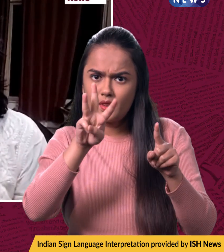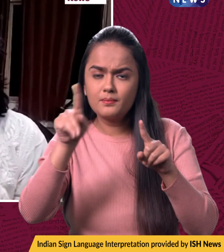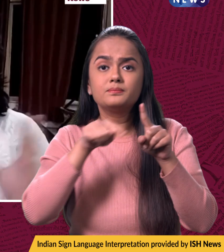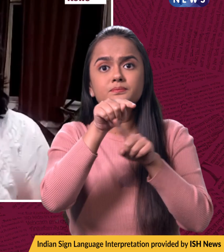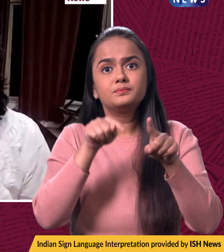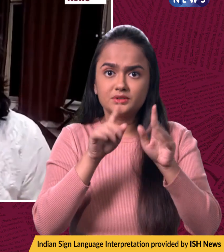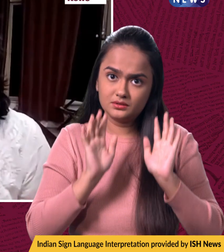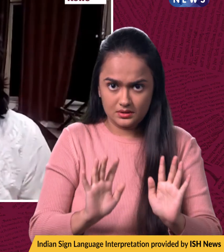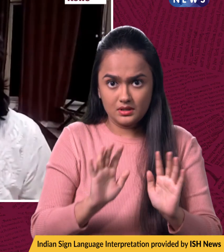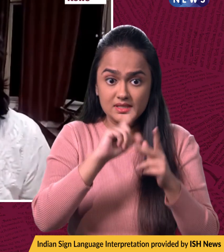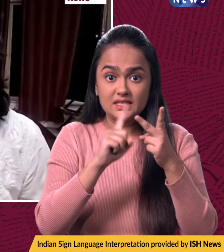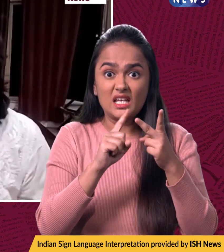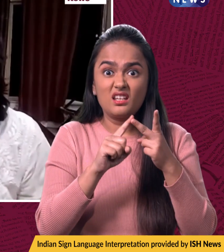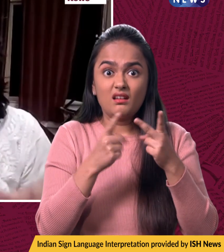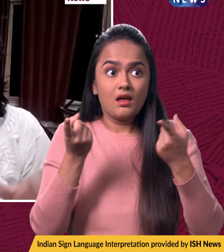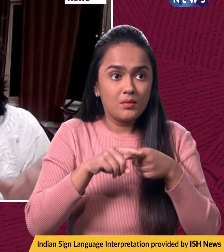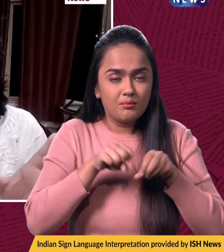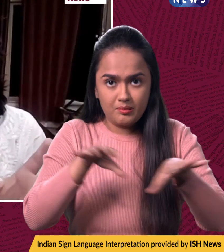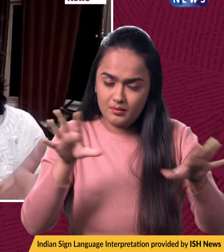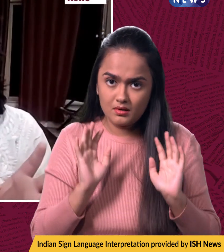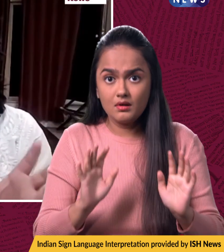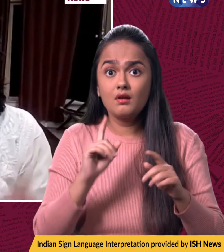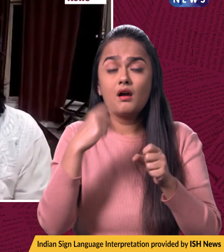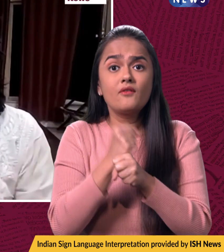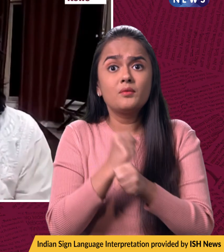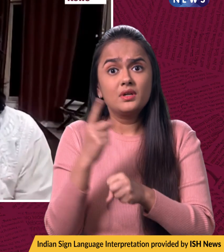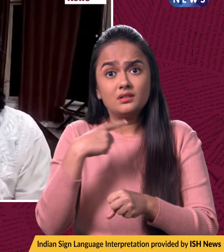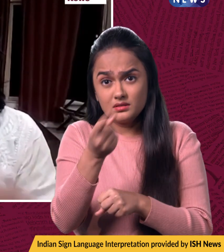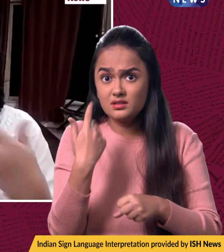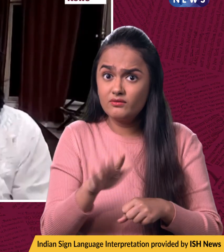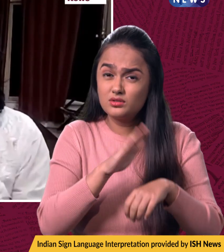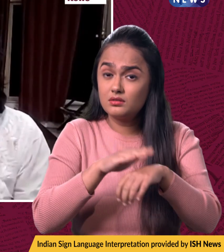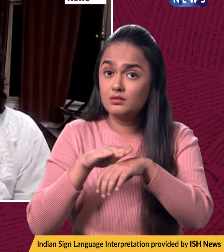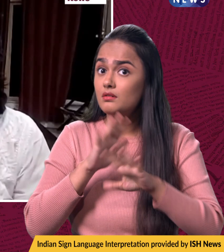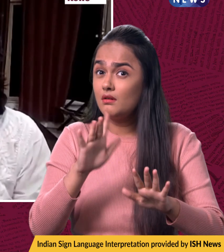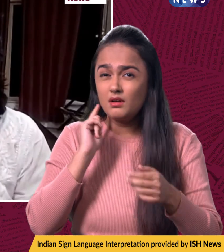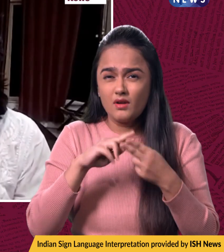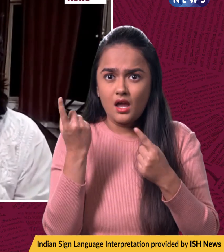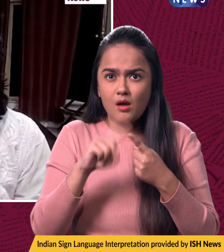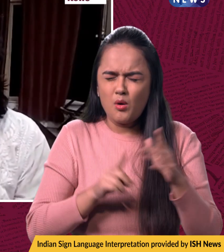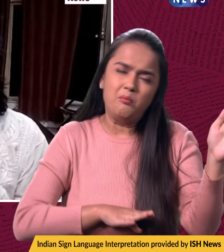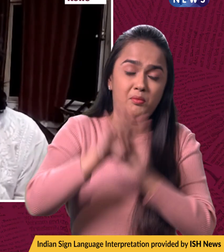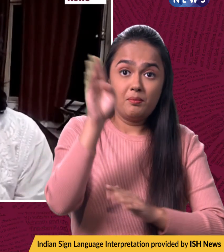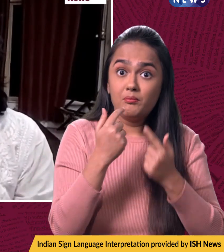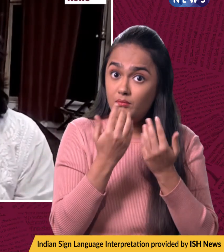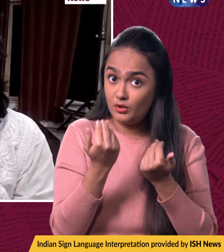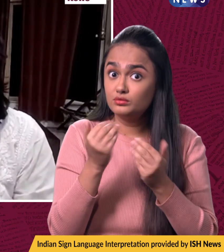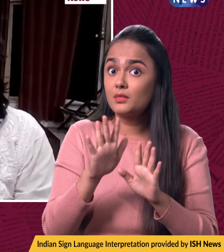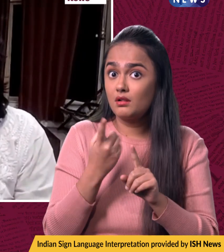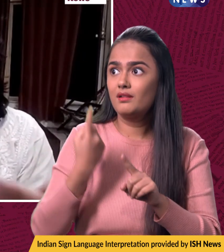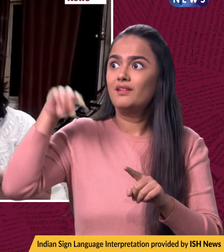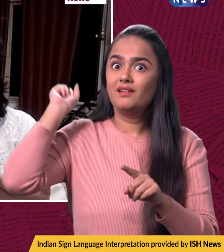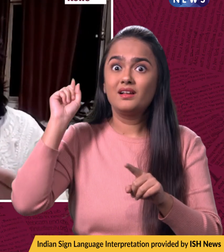to 23% in the second wave. Now, the government has also warned of a bigger surge in cases than the previous